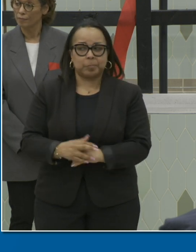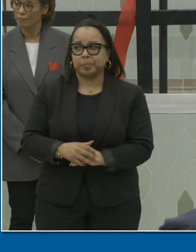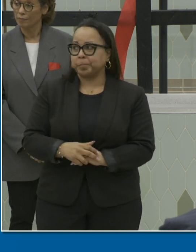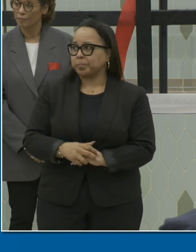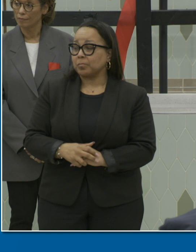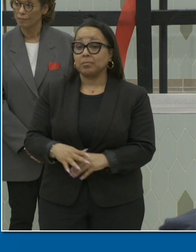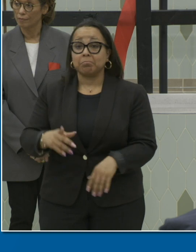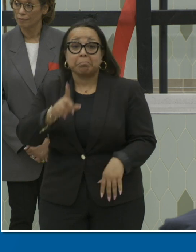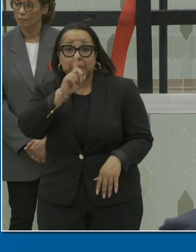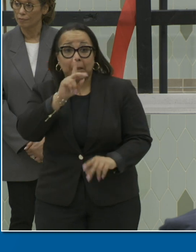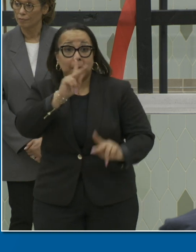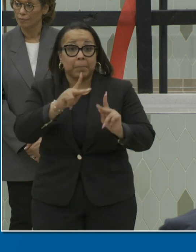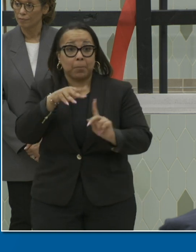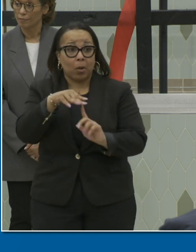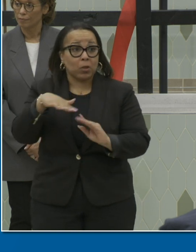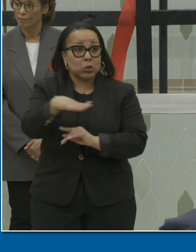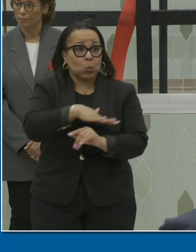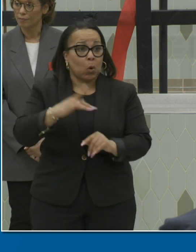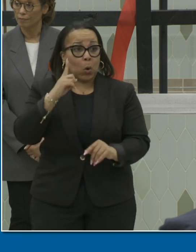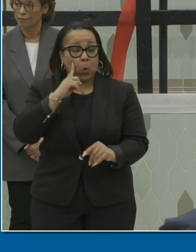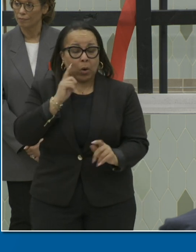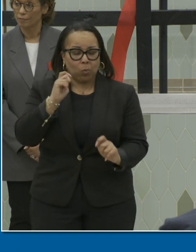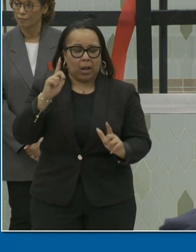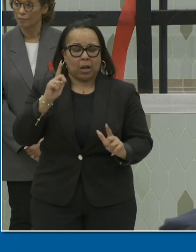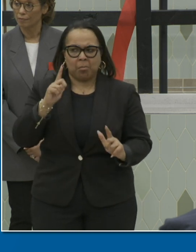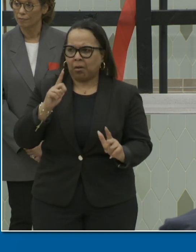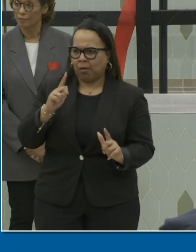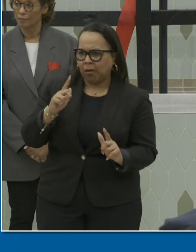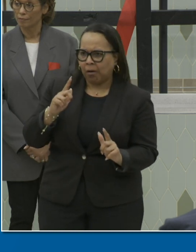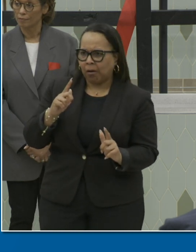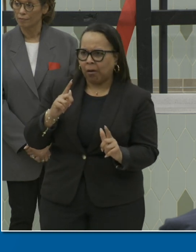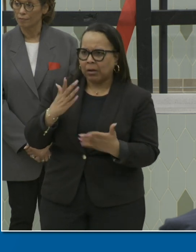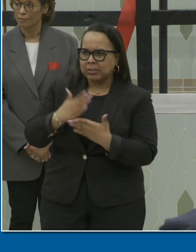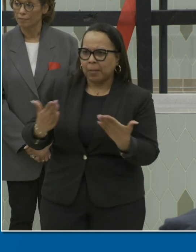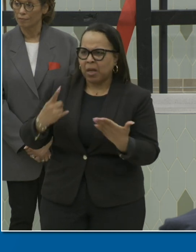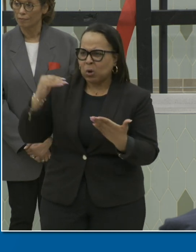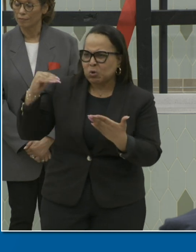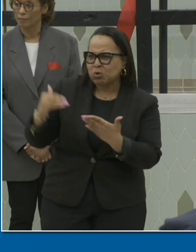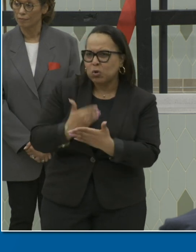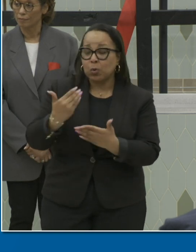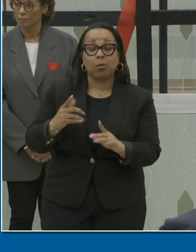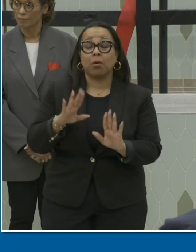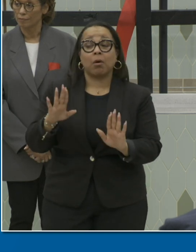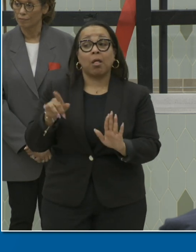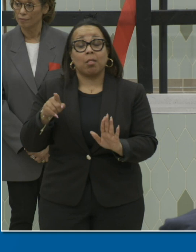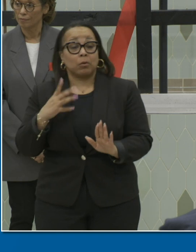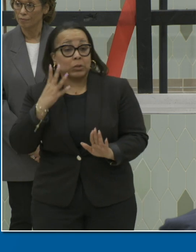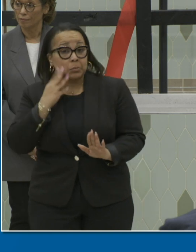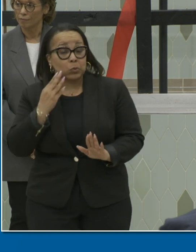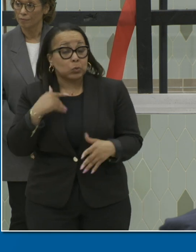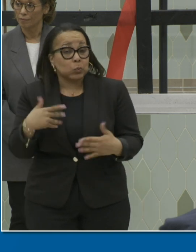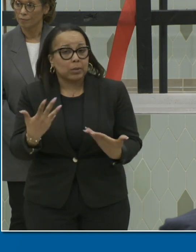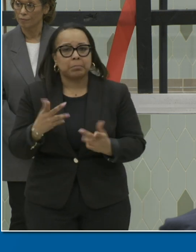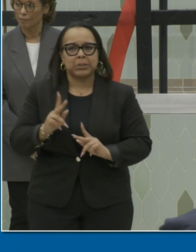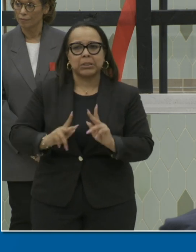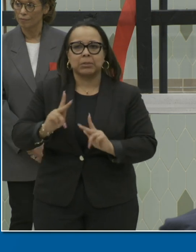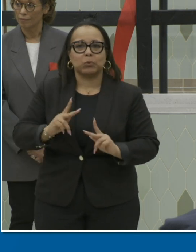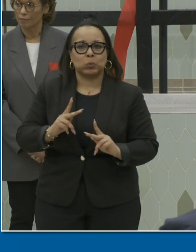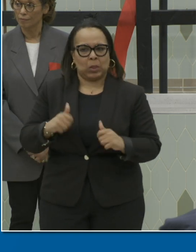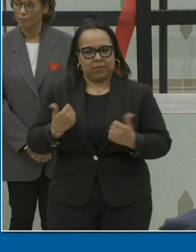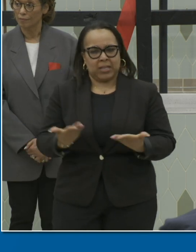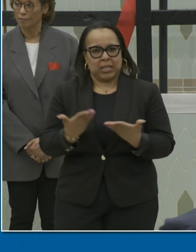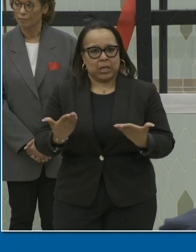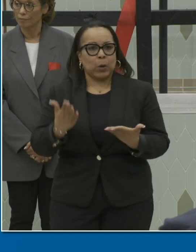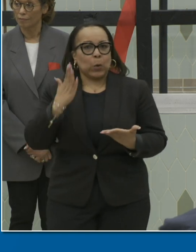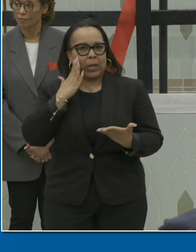not like people in this ward are going to wake up and to discover something super brand new. What they are going to experience is that the people who